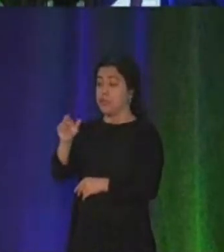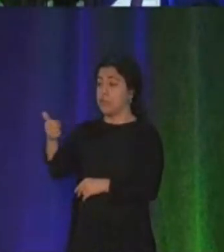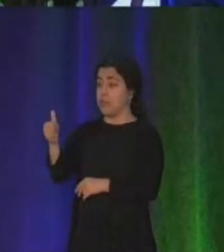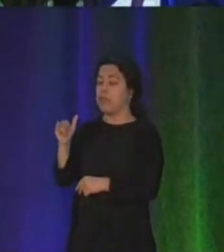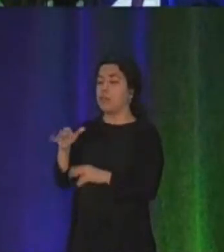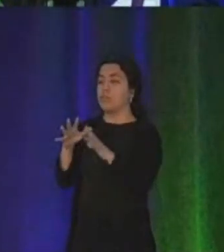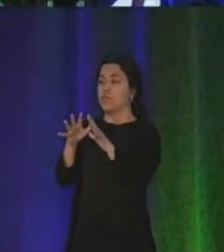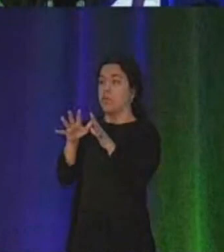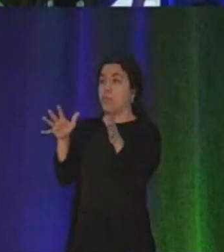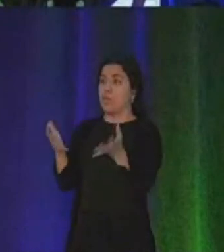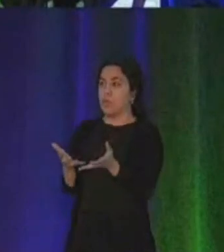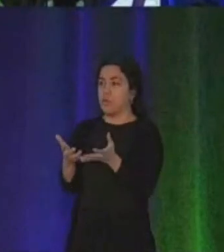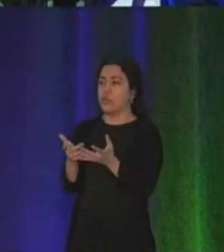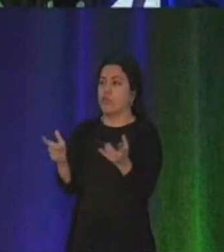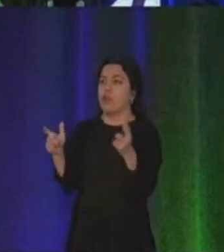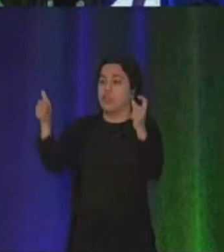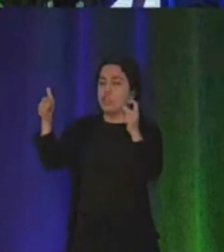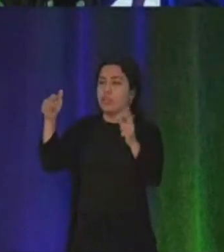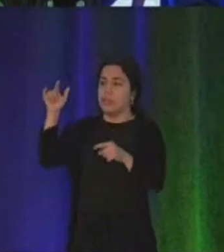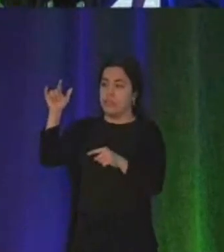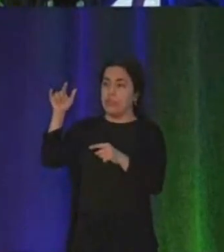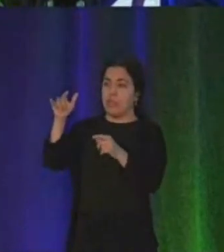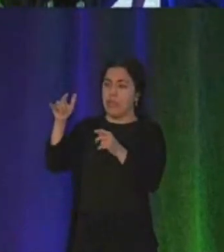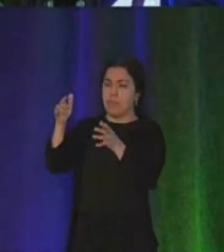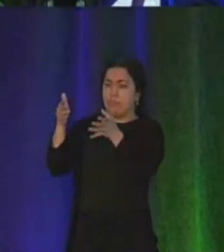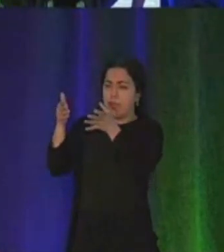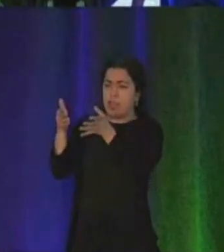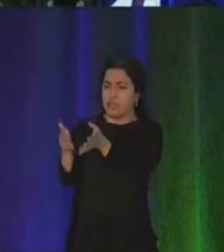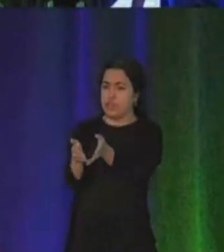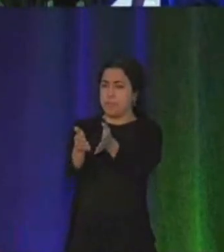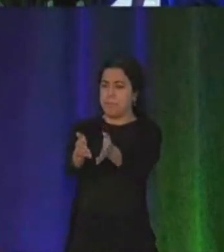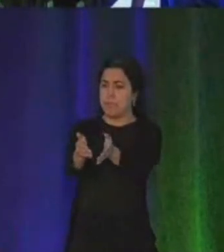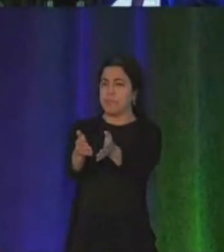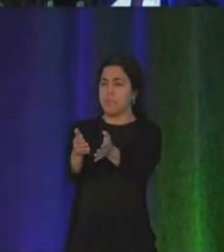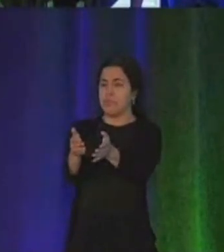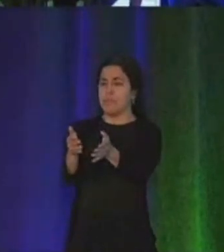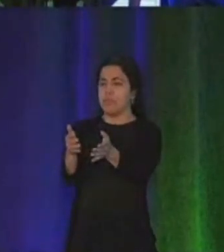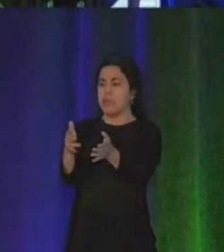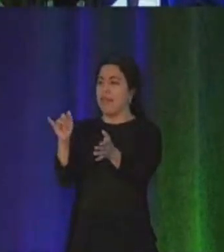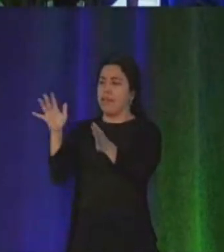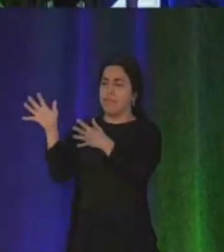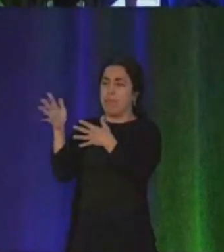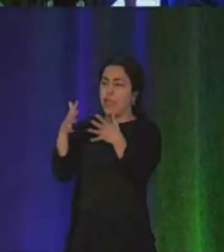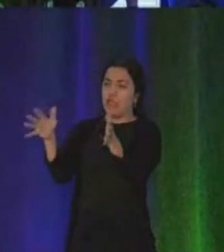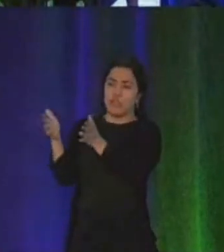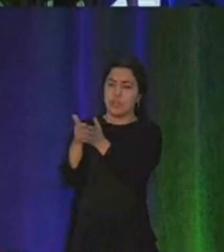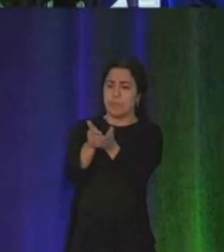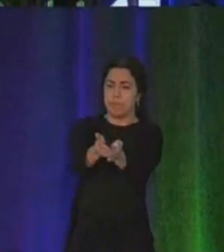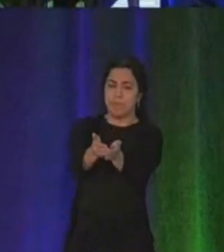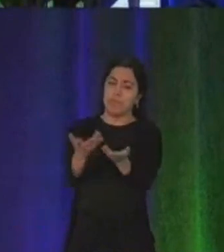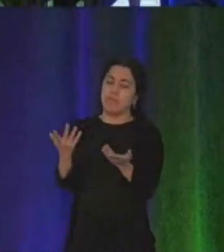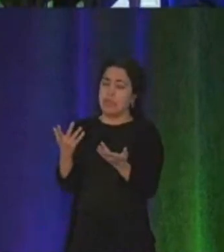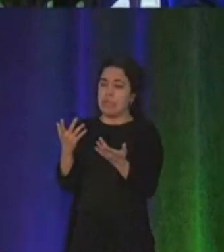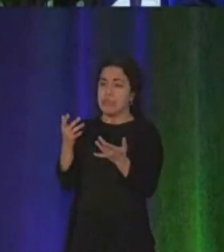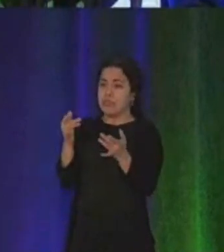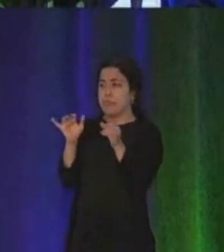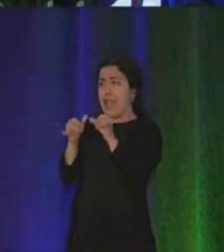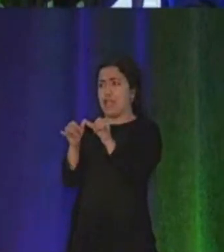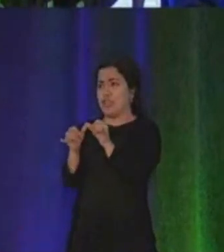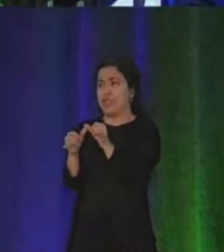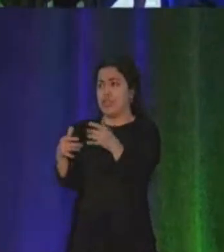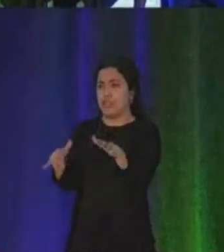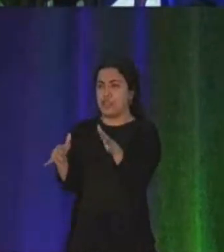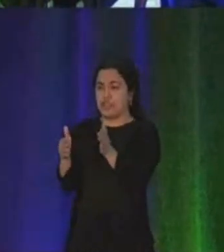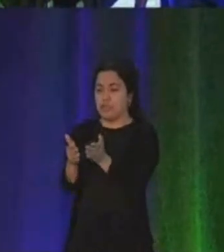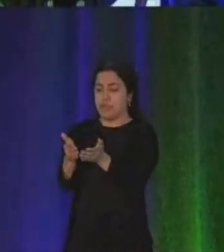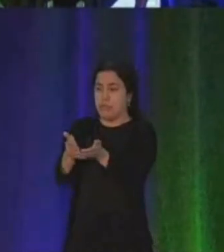And it takes a crazy amount of engineering effort to get this thing literally off the ground. But when you see it, it's just this like, big thing